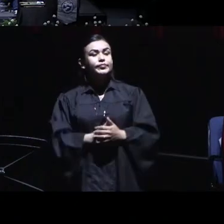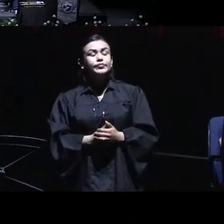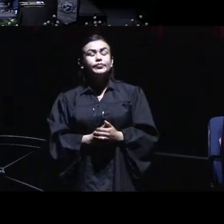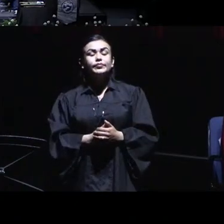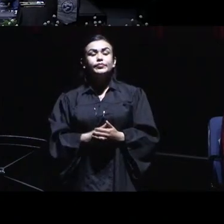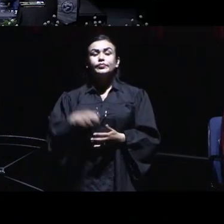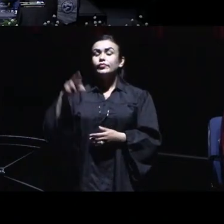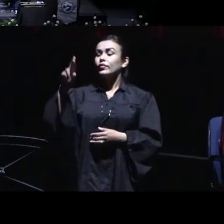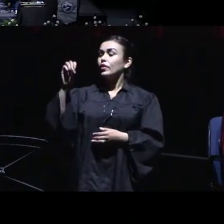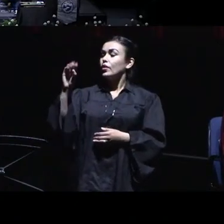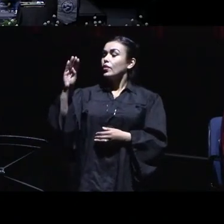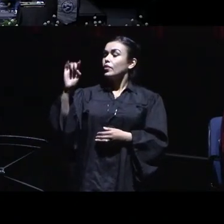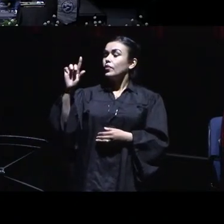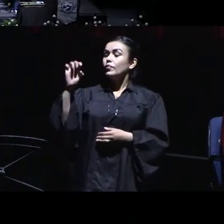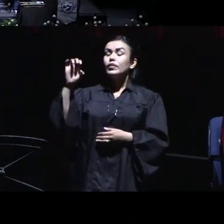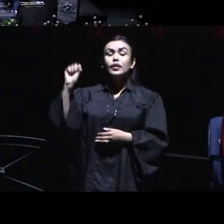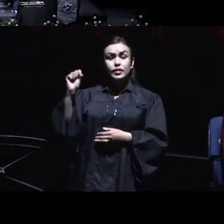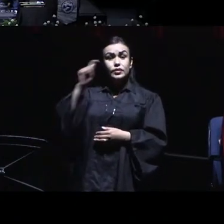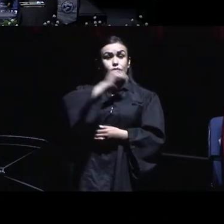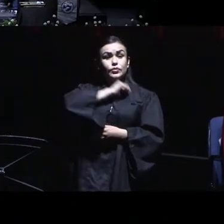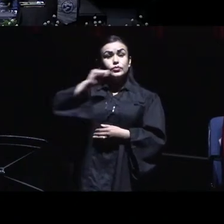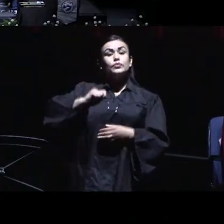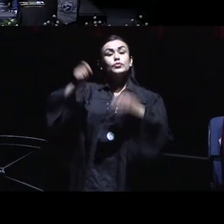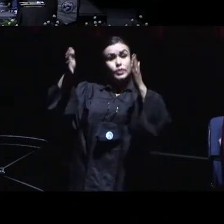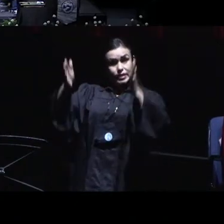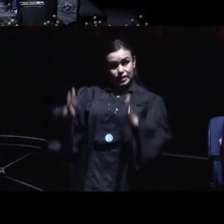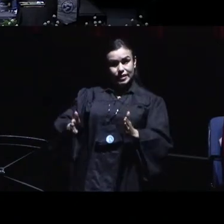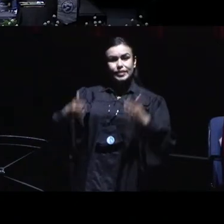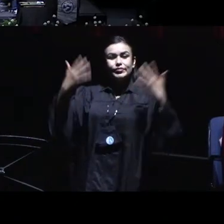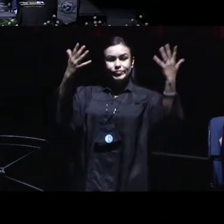Mrs. Belen Robles, Trustee.